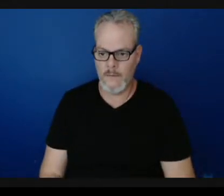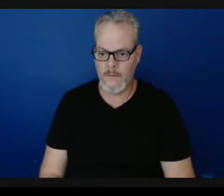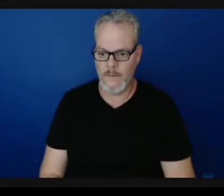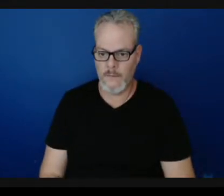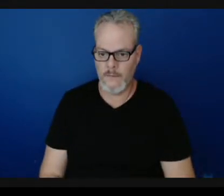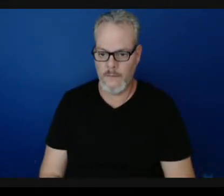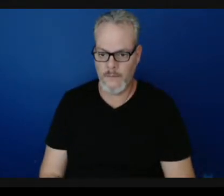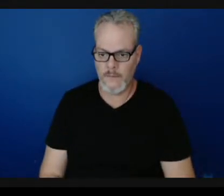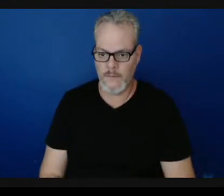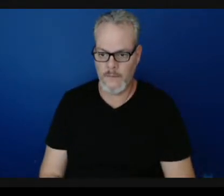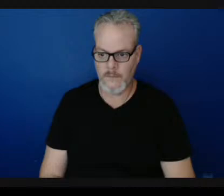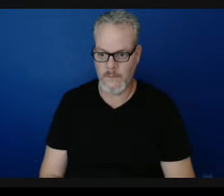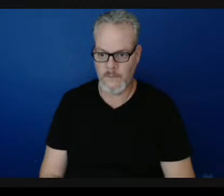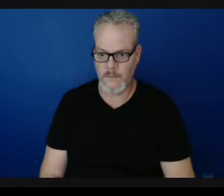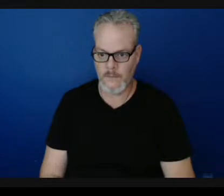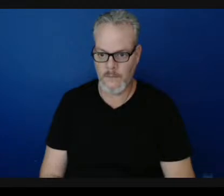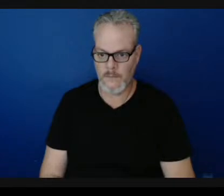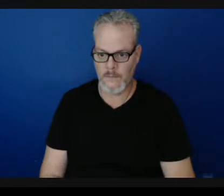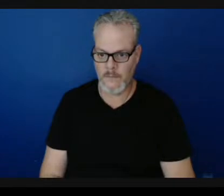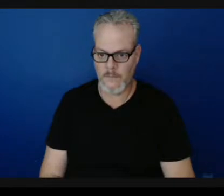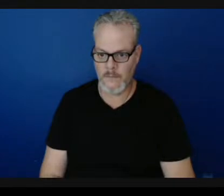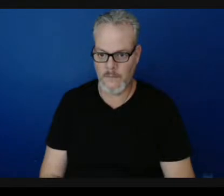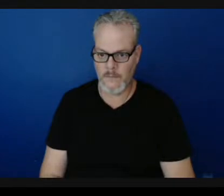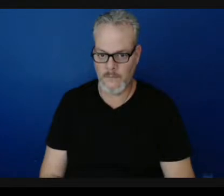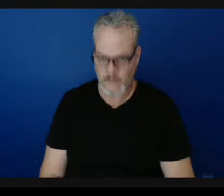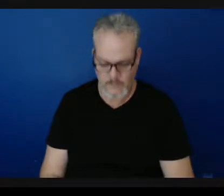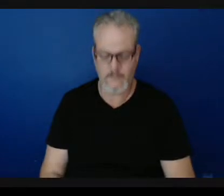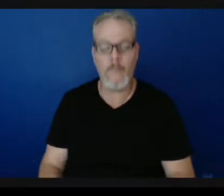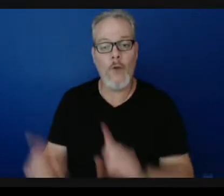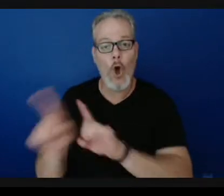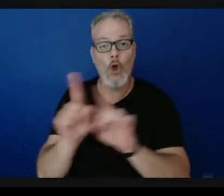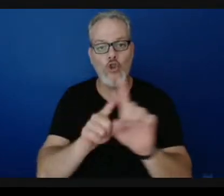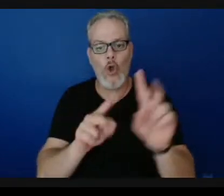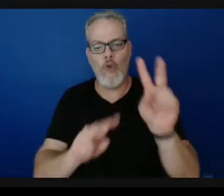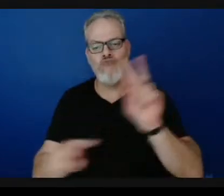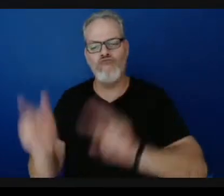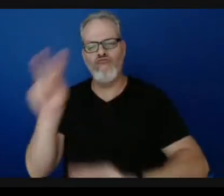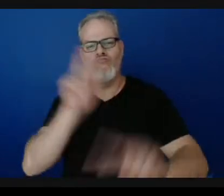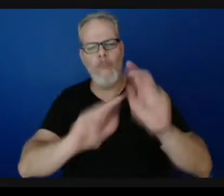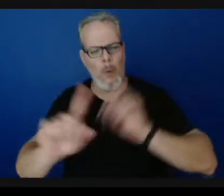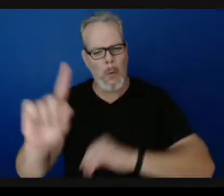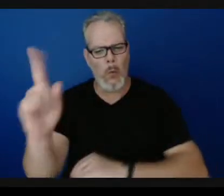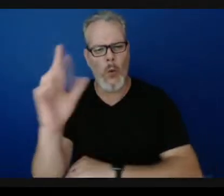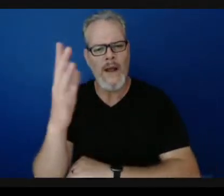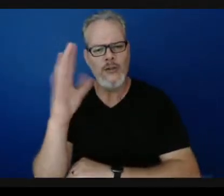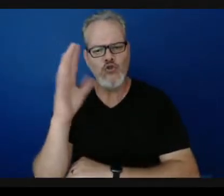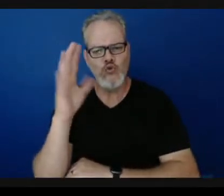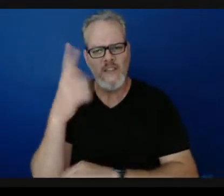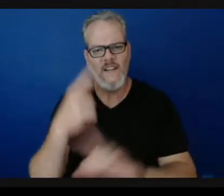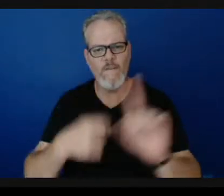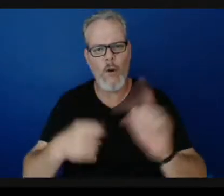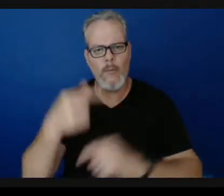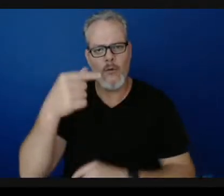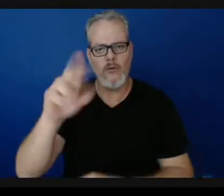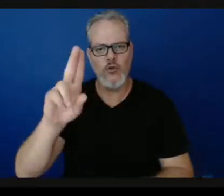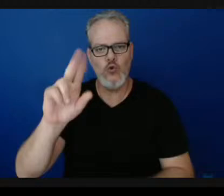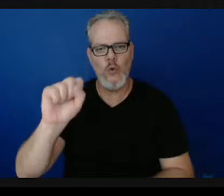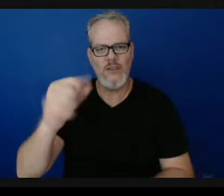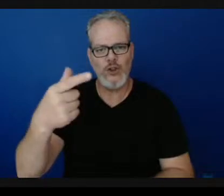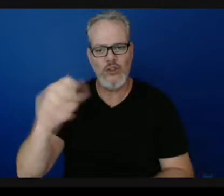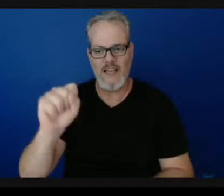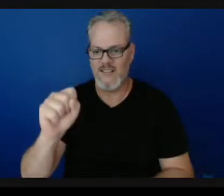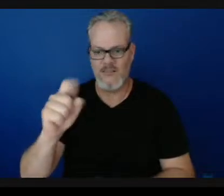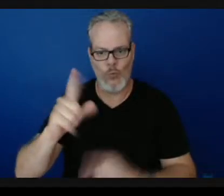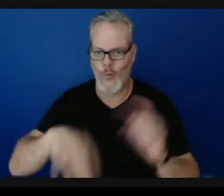well as you'll see me look for the tree. Everybody asked about where the tree was from the USGS cam. We still have not